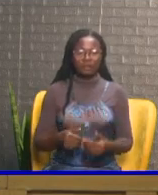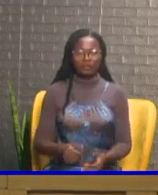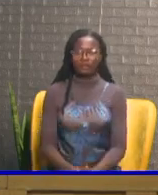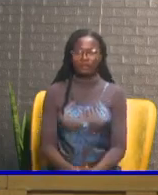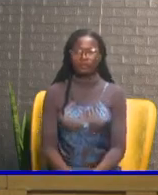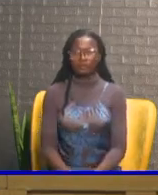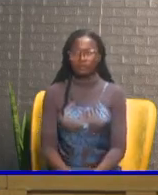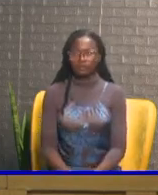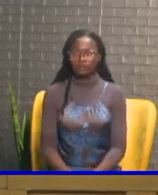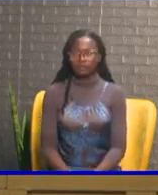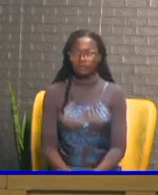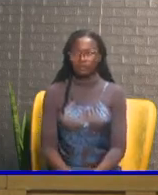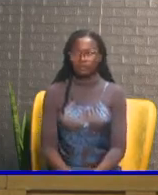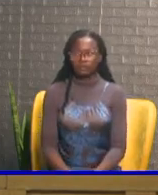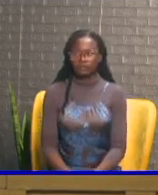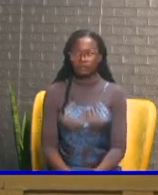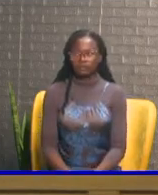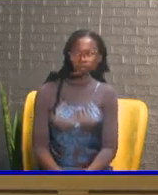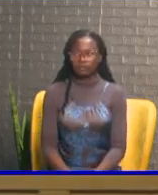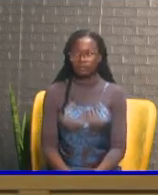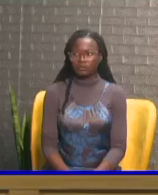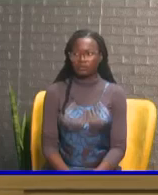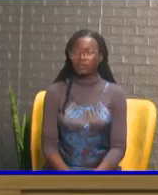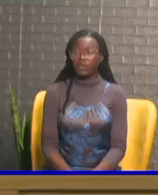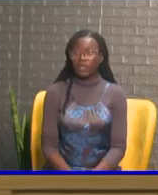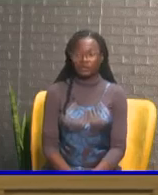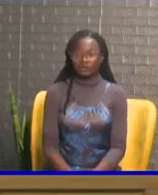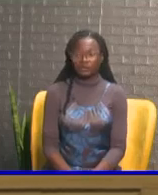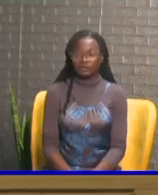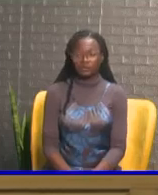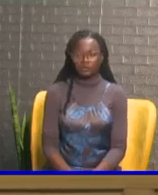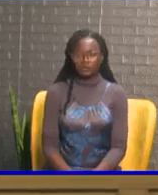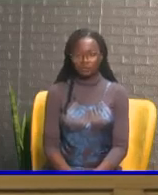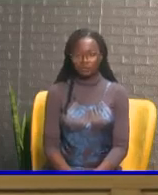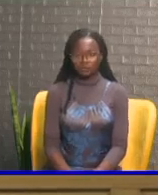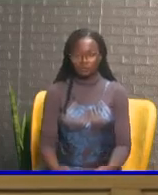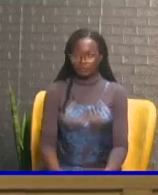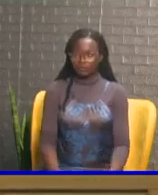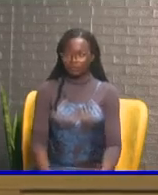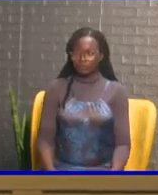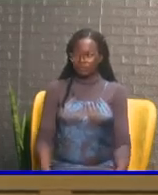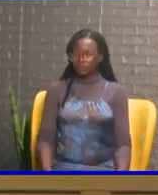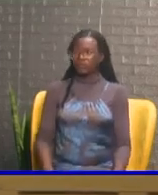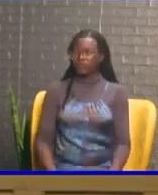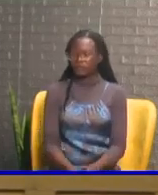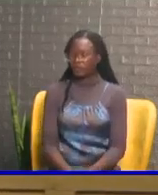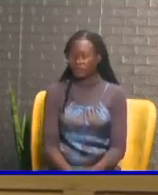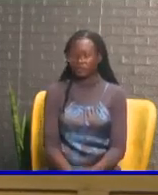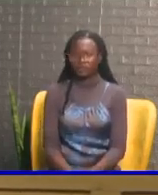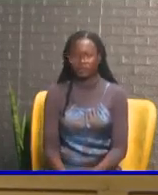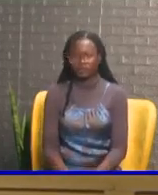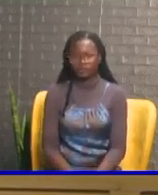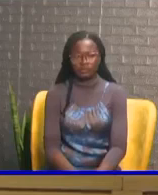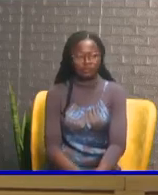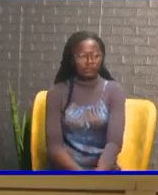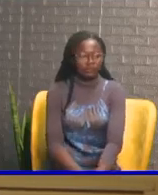just keep your hand up and please give it to them. Let's just take a song here All right. Let's all be seated.